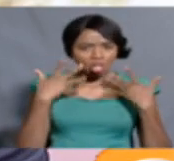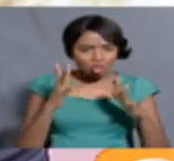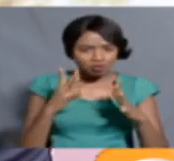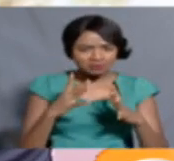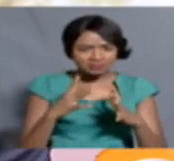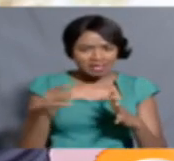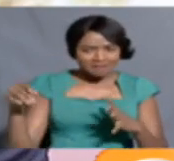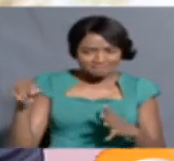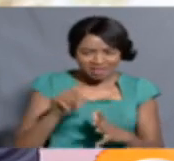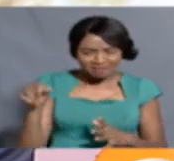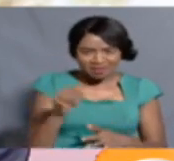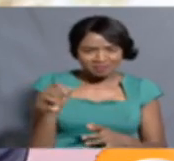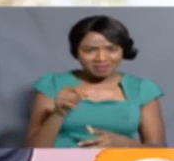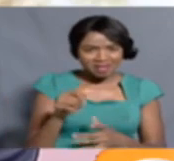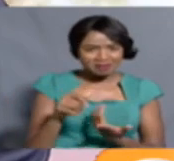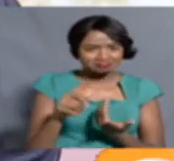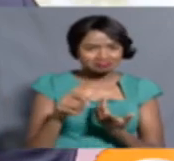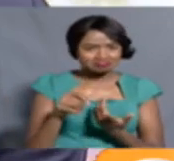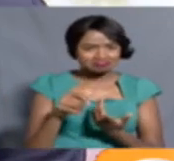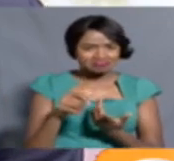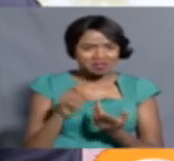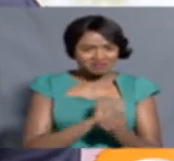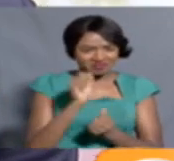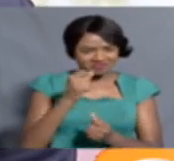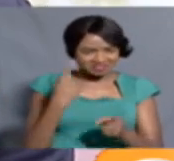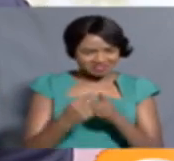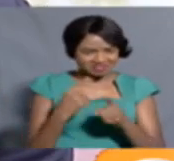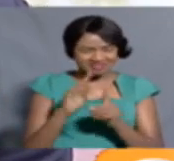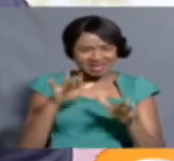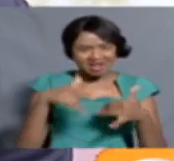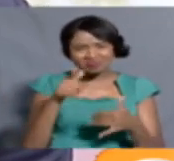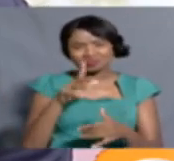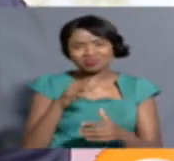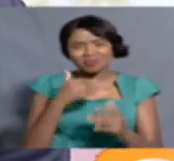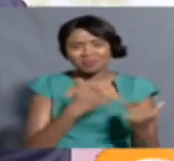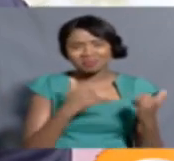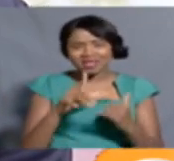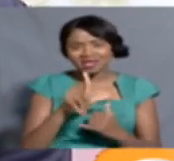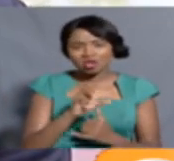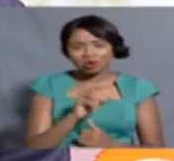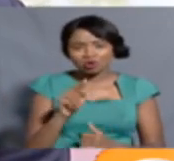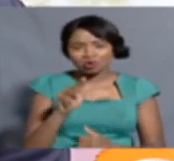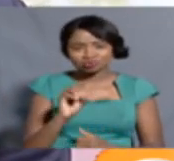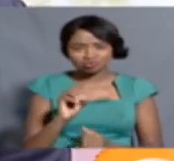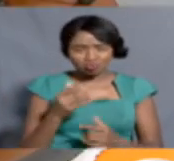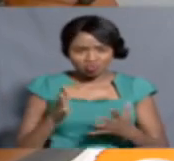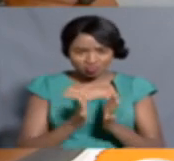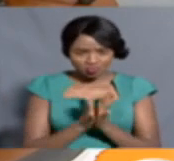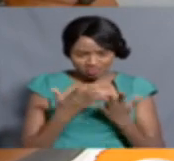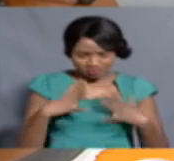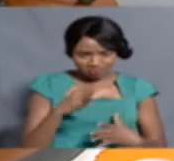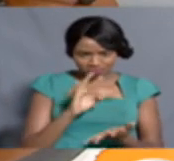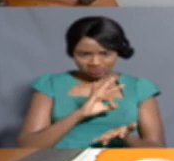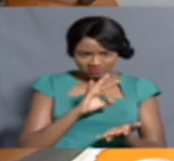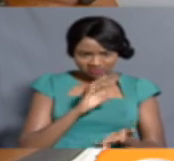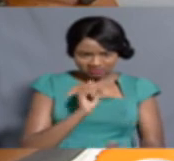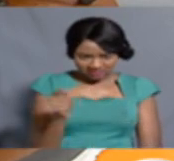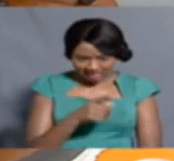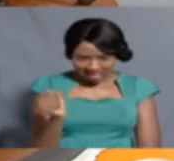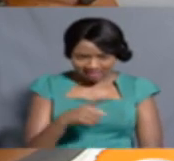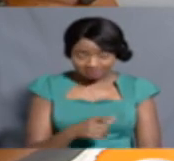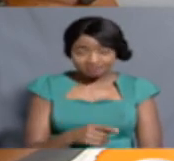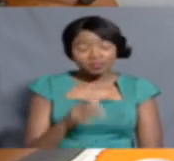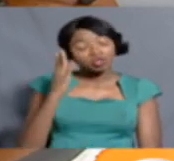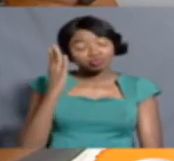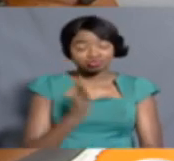capped at 15 years. How do you play lotto with people's income? As Dr. Benson Kibore. Carrington Mwendwa says, I know I need a